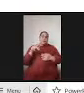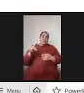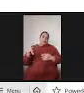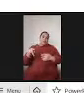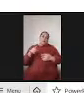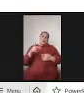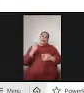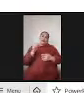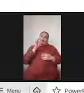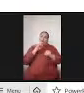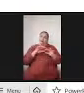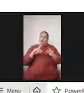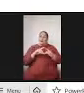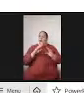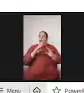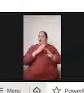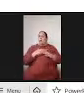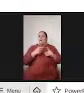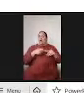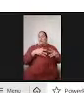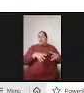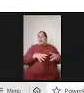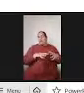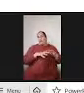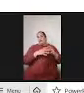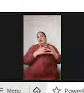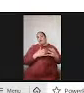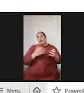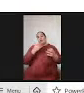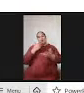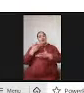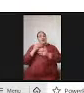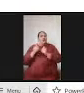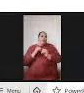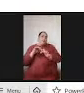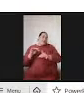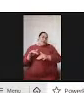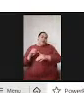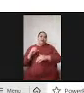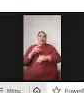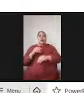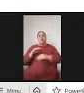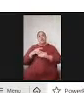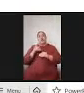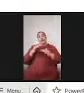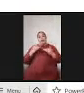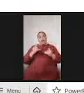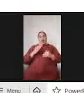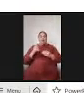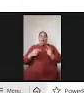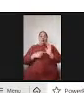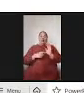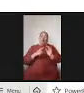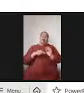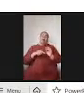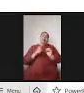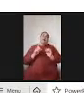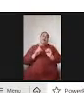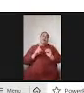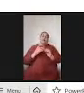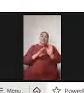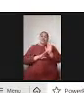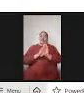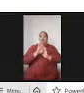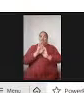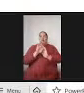there's nobody from the WCPP that moderates or engages citizens. And with the current bill around the increase in the